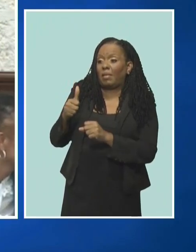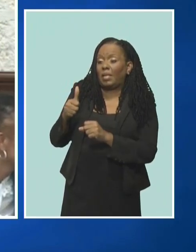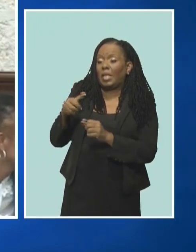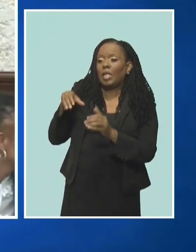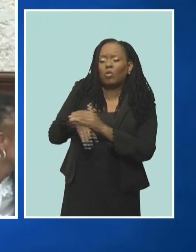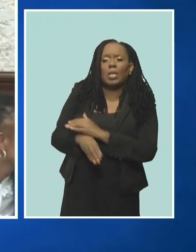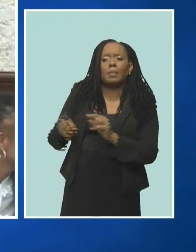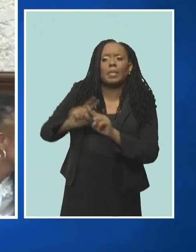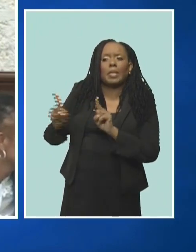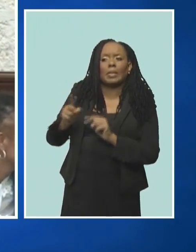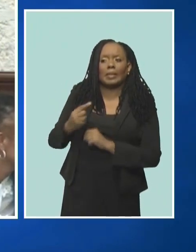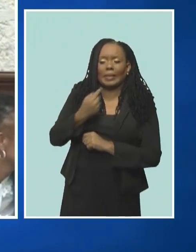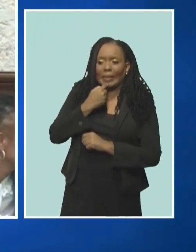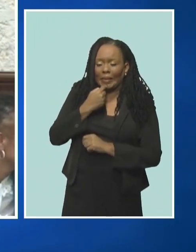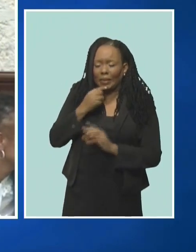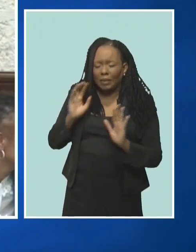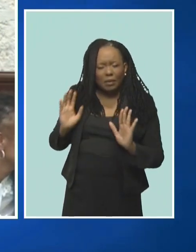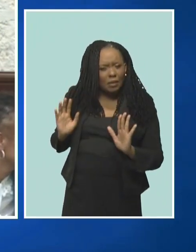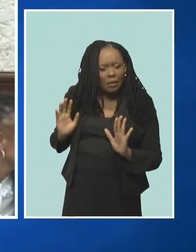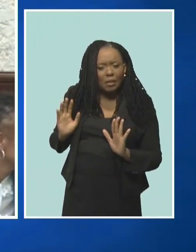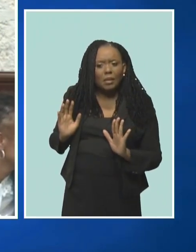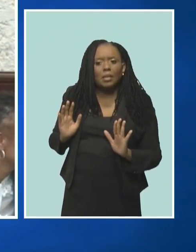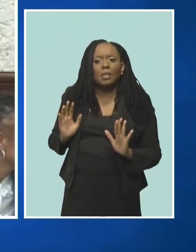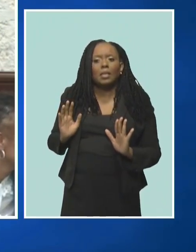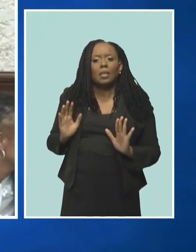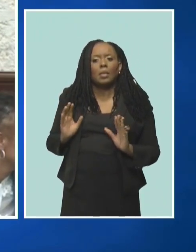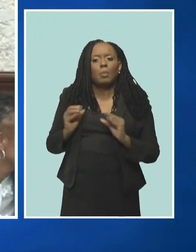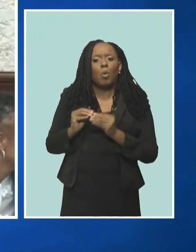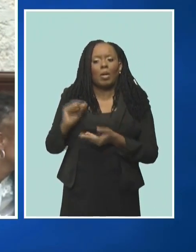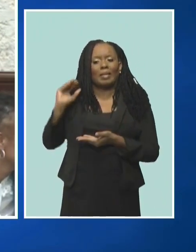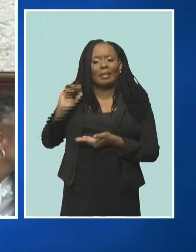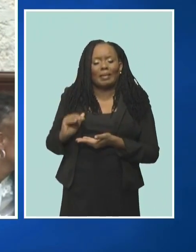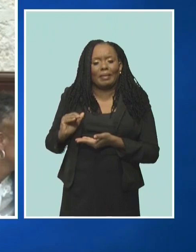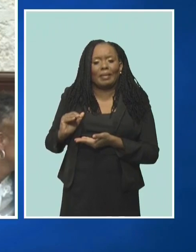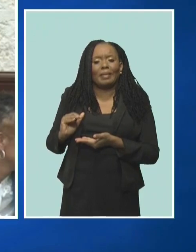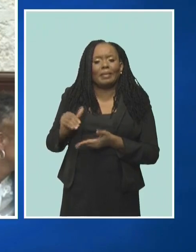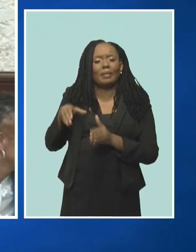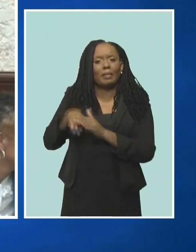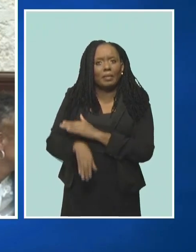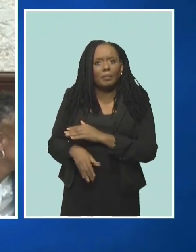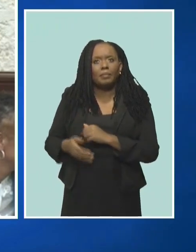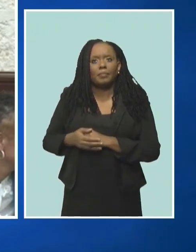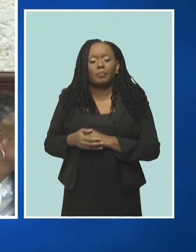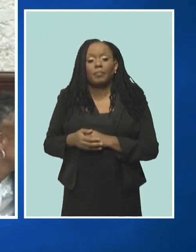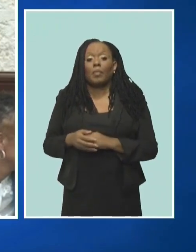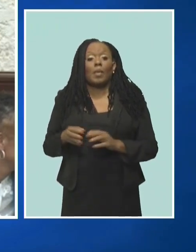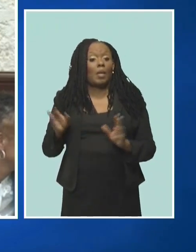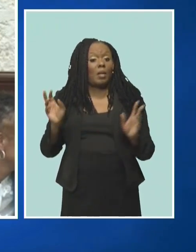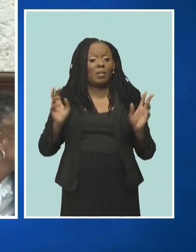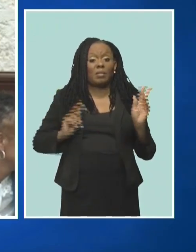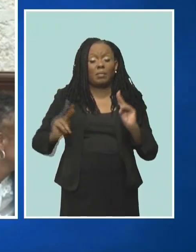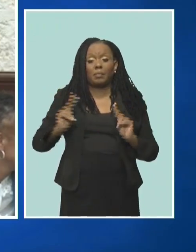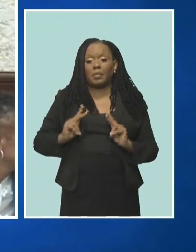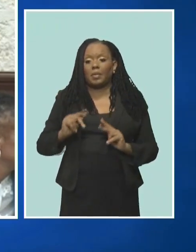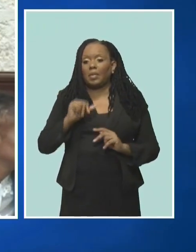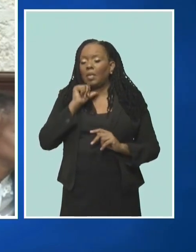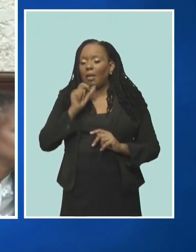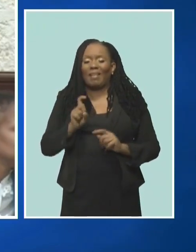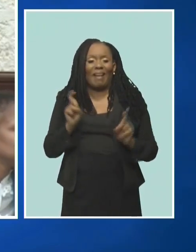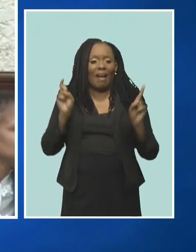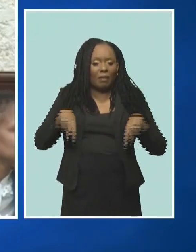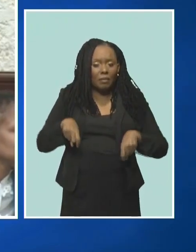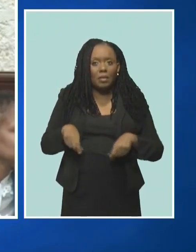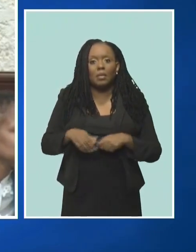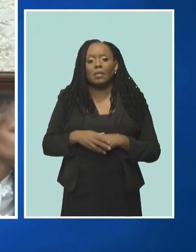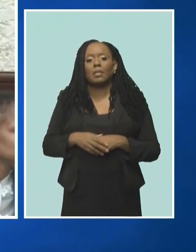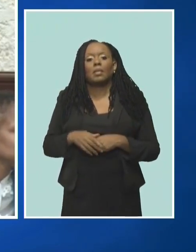rules that are attendant with those informal arrangements. Nobody is bound to do anything. You can strike